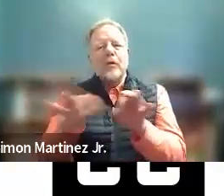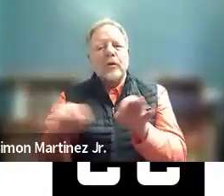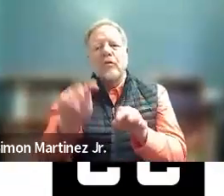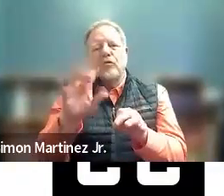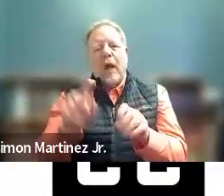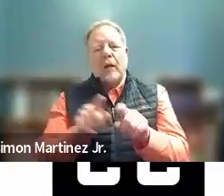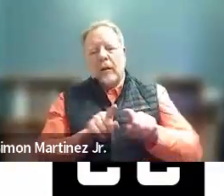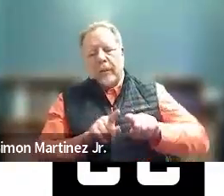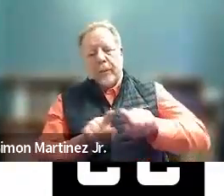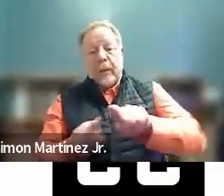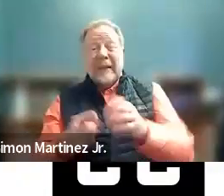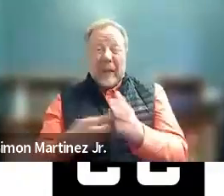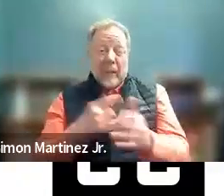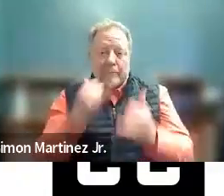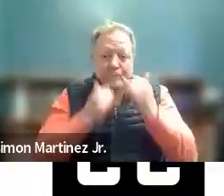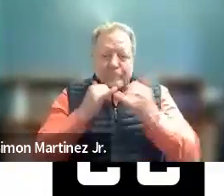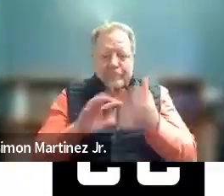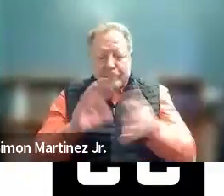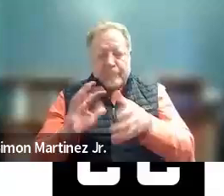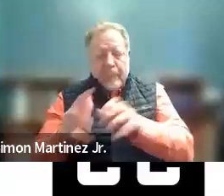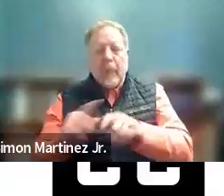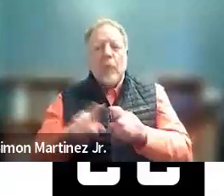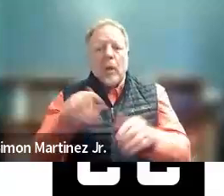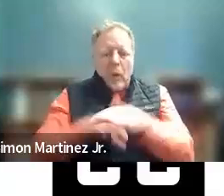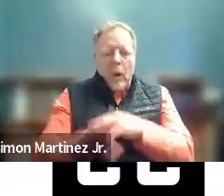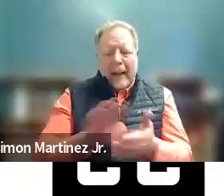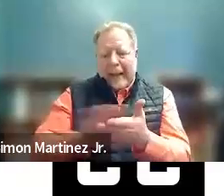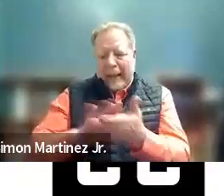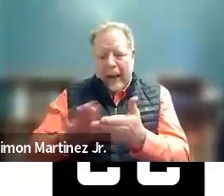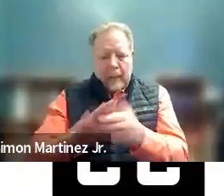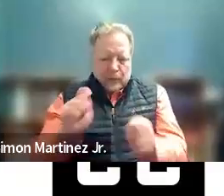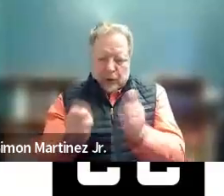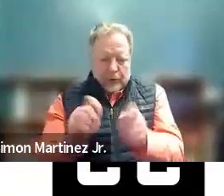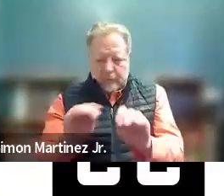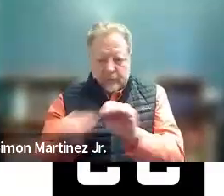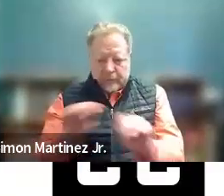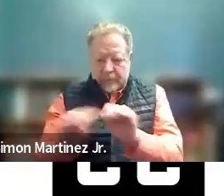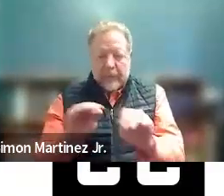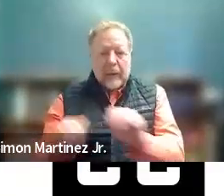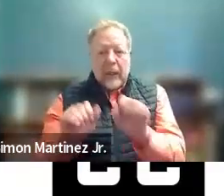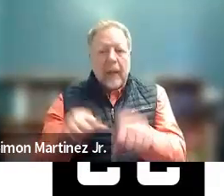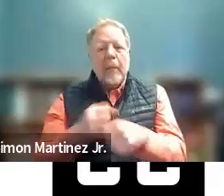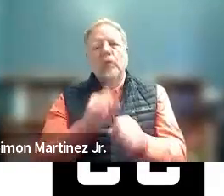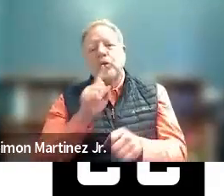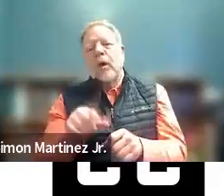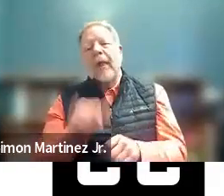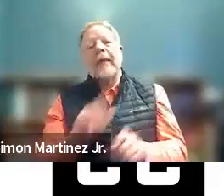might not be super accurate, but you can go in and actually clean it up and make sure that